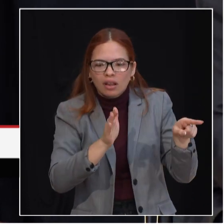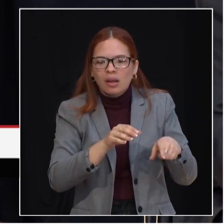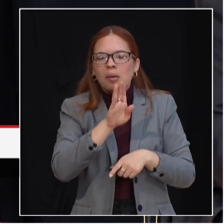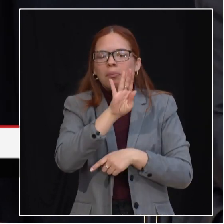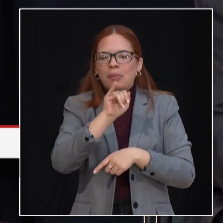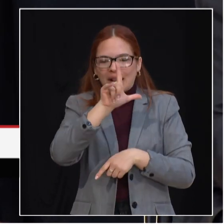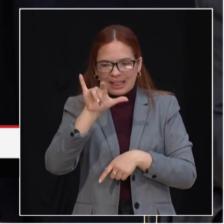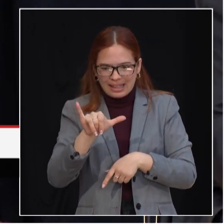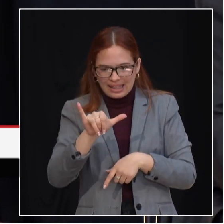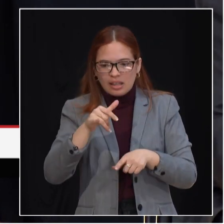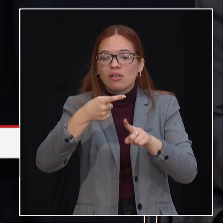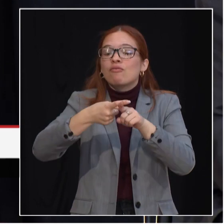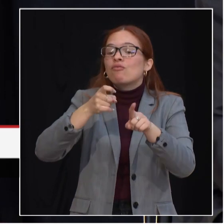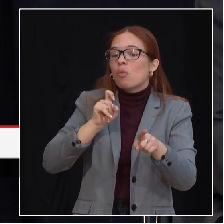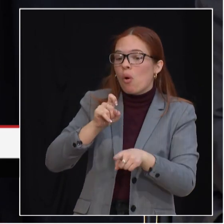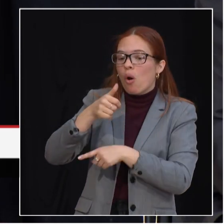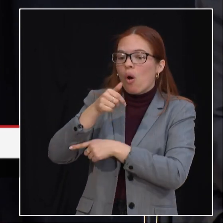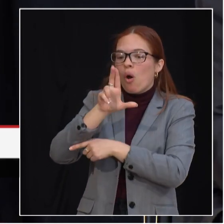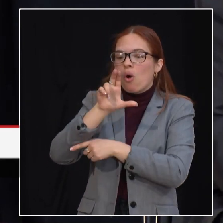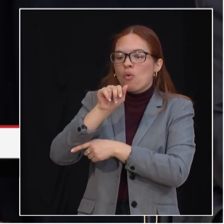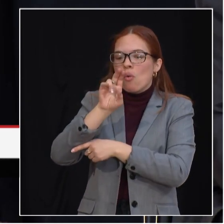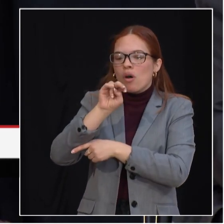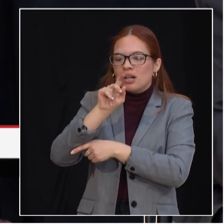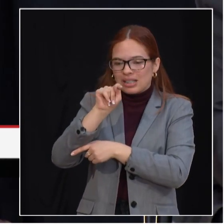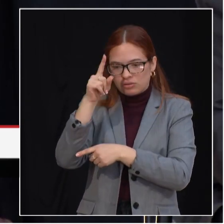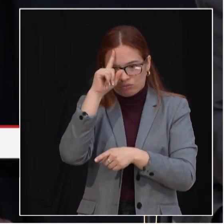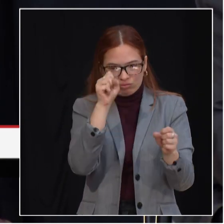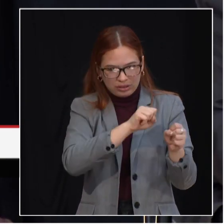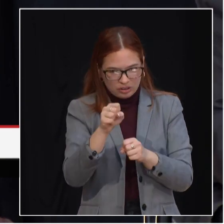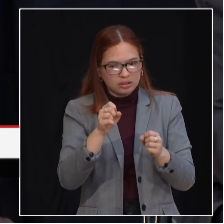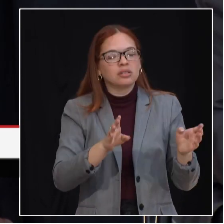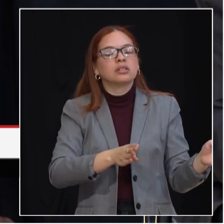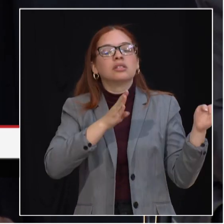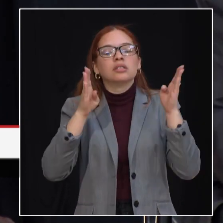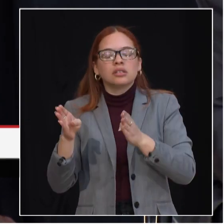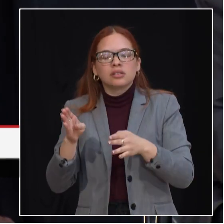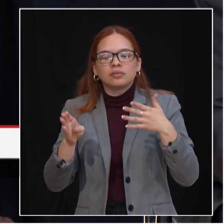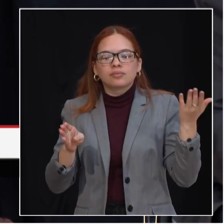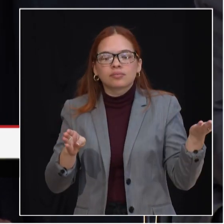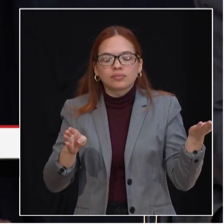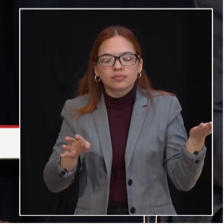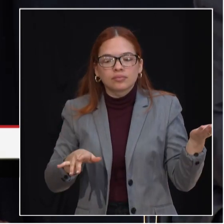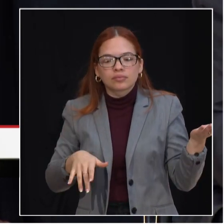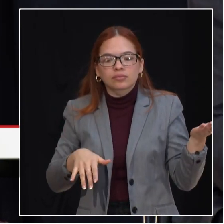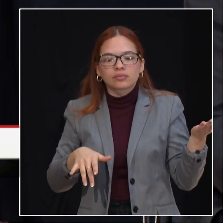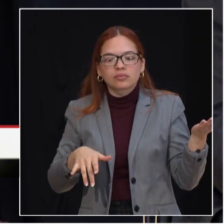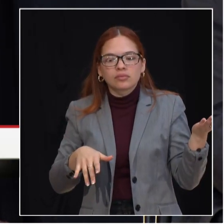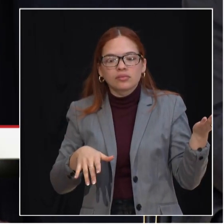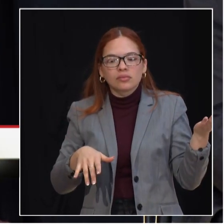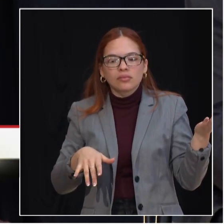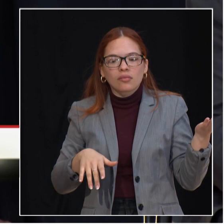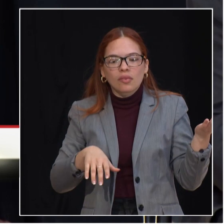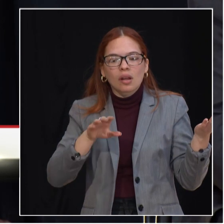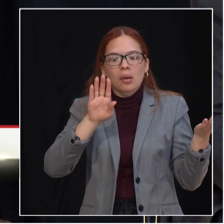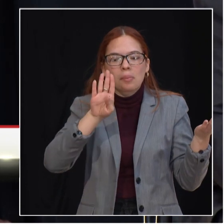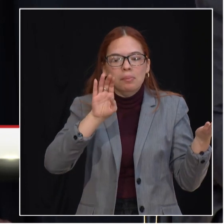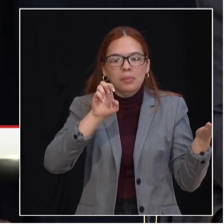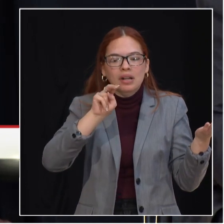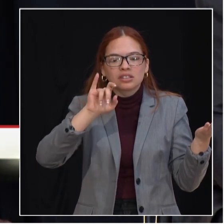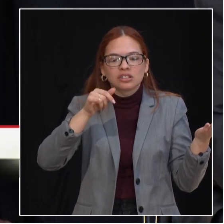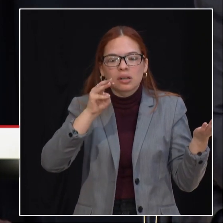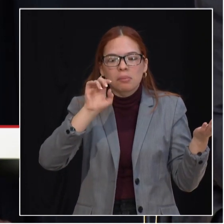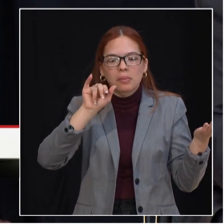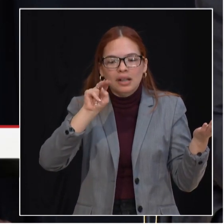Strategies here. Benjamin Kazdan here from KTGY, I can't read, group. And then also